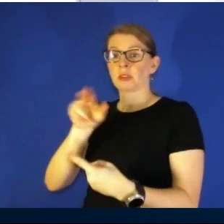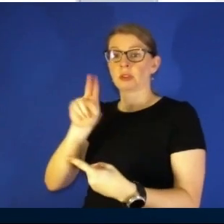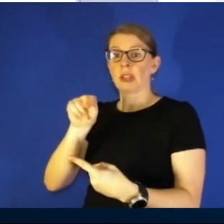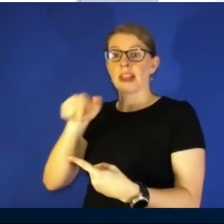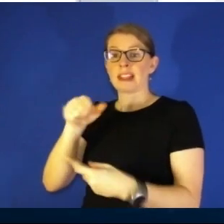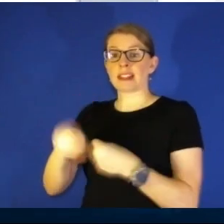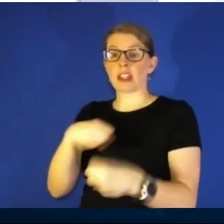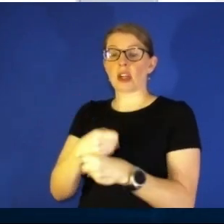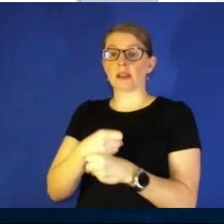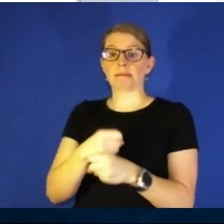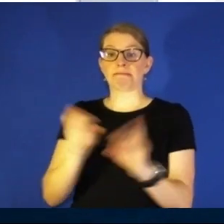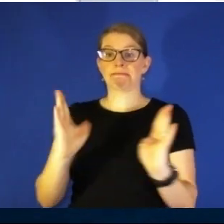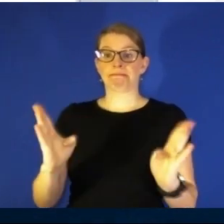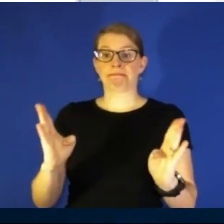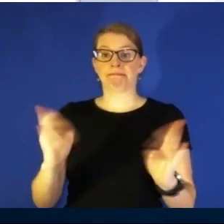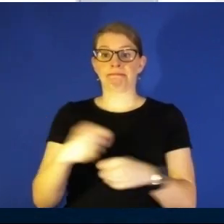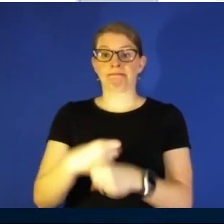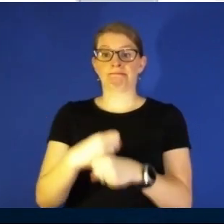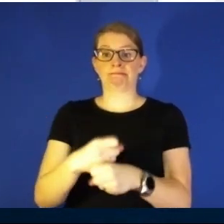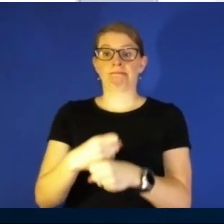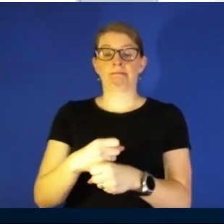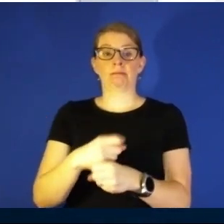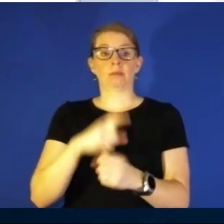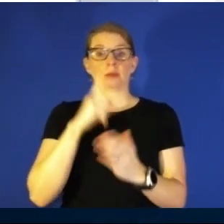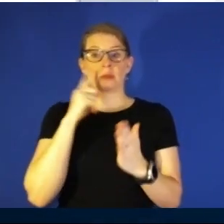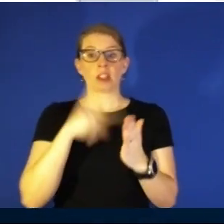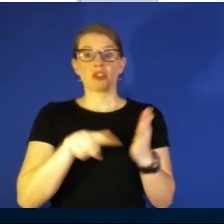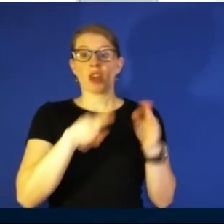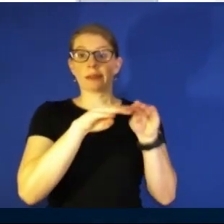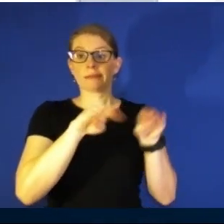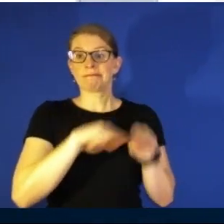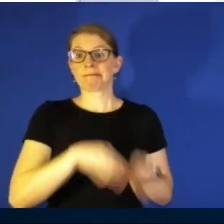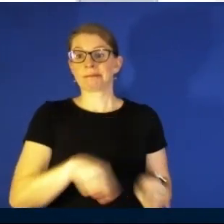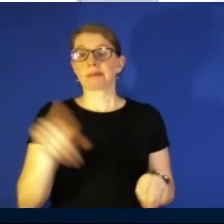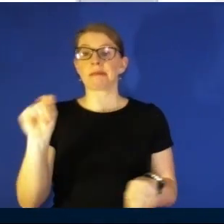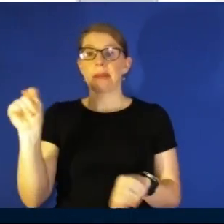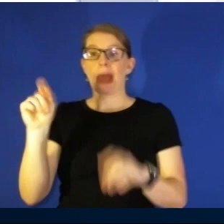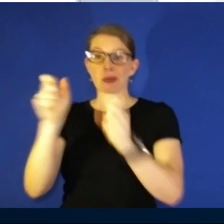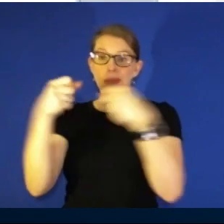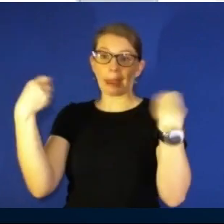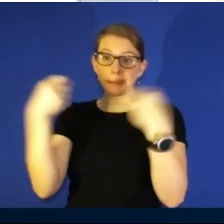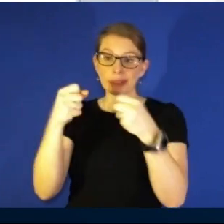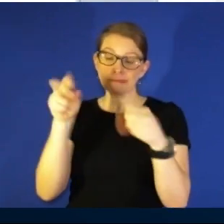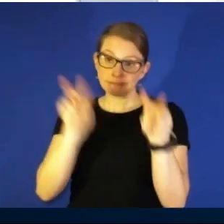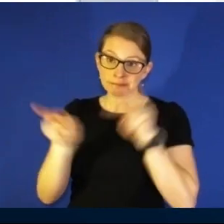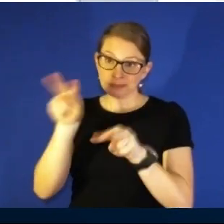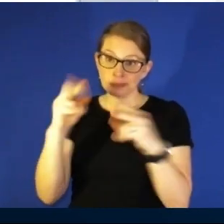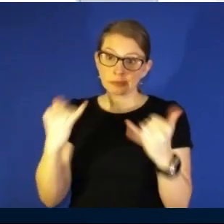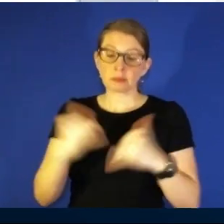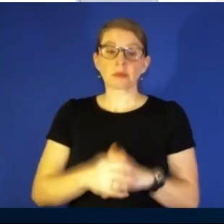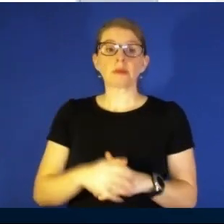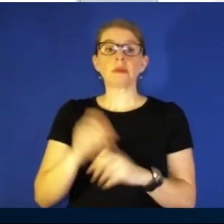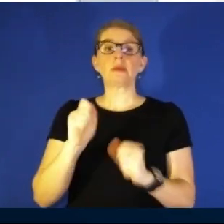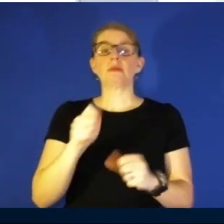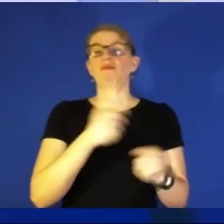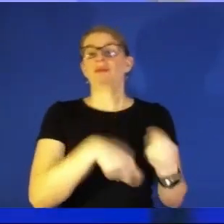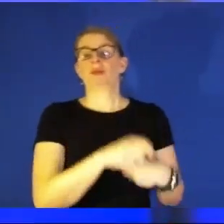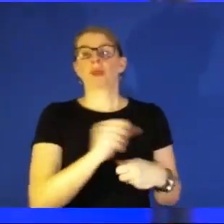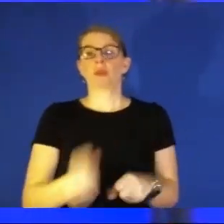labels, check what's in your closets right now or your bathroom cabinet. You can return them for a refund or you can just throw them